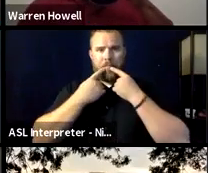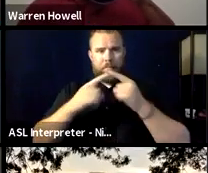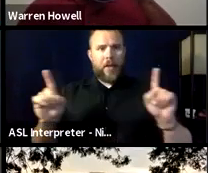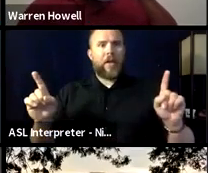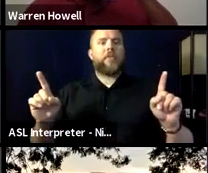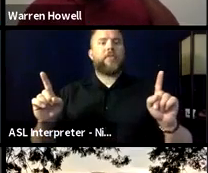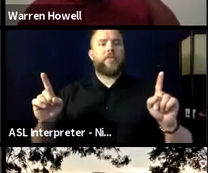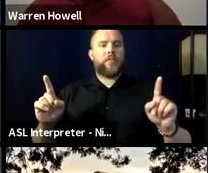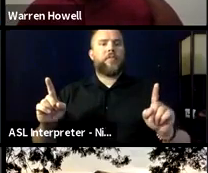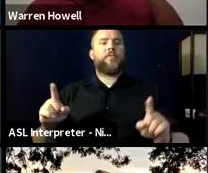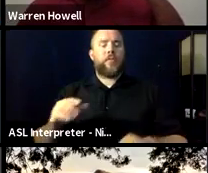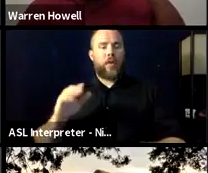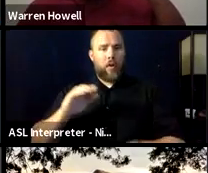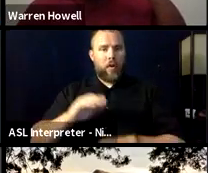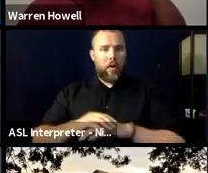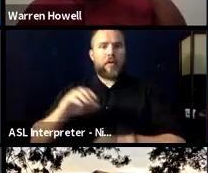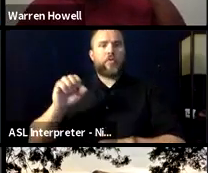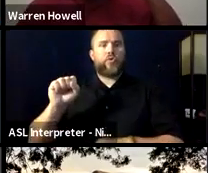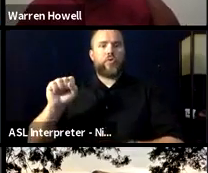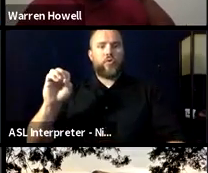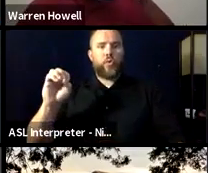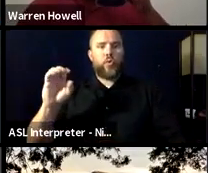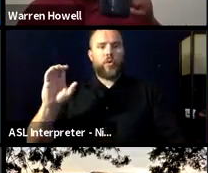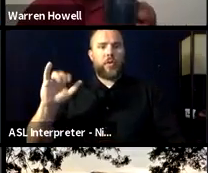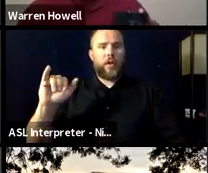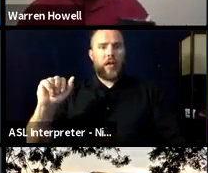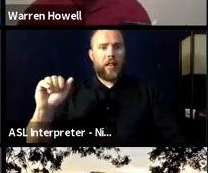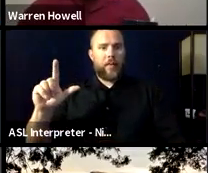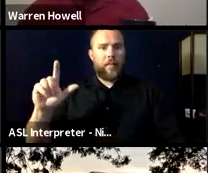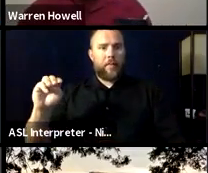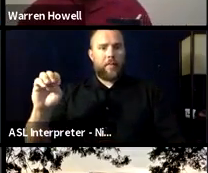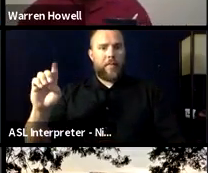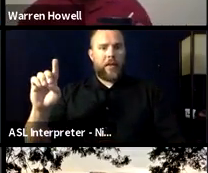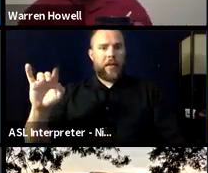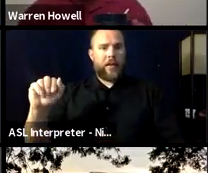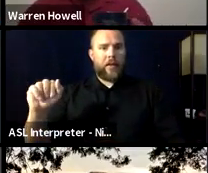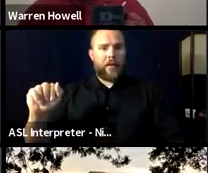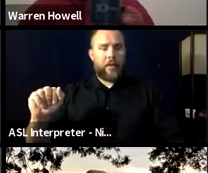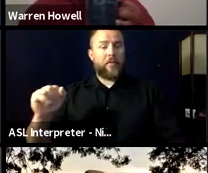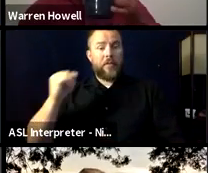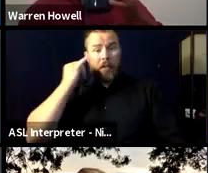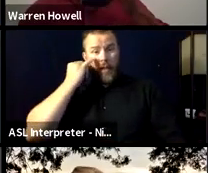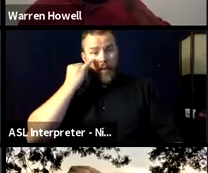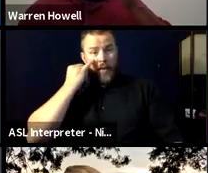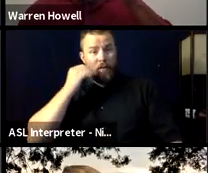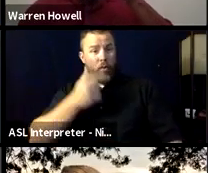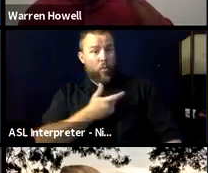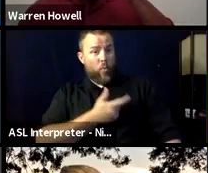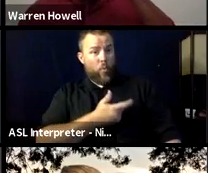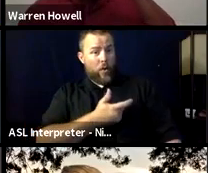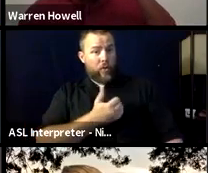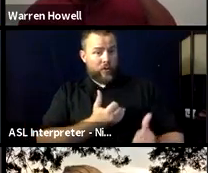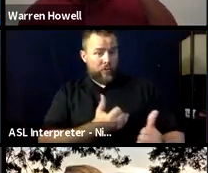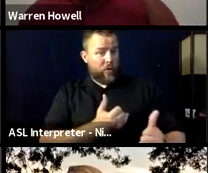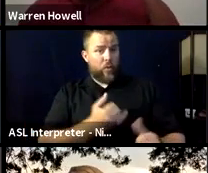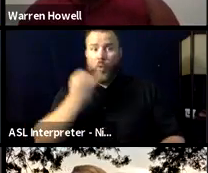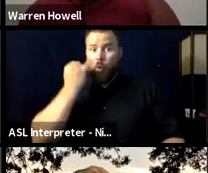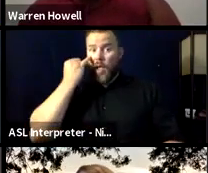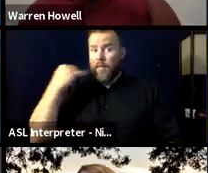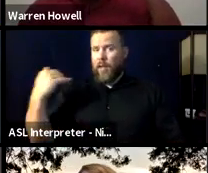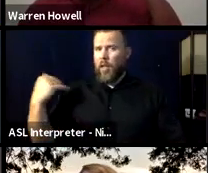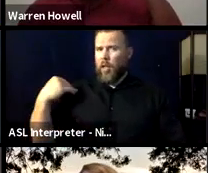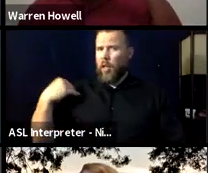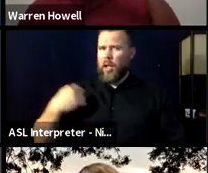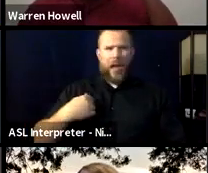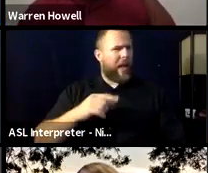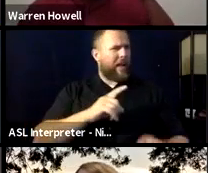well as on our social media channels. So if for some reason someone who's watching this evening is not able to get in, or you know someone who cannot get in, they can